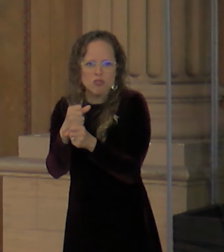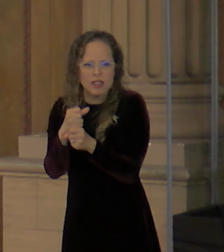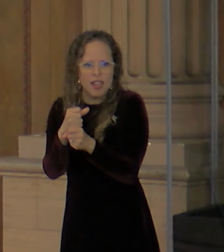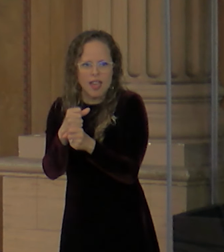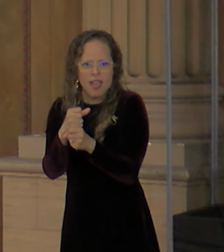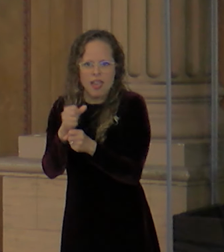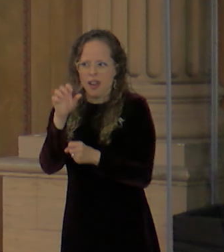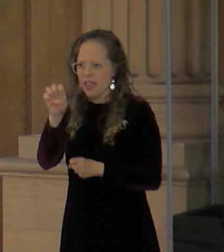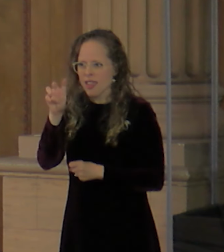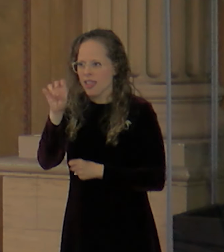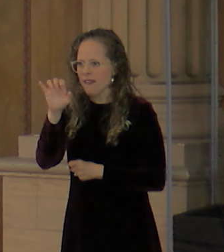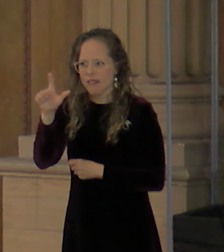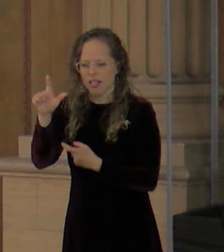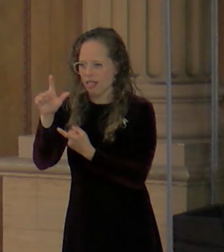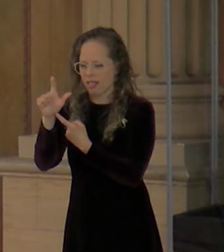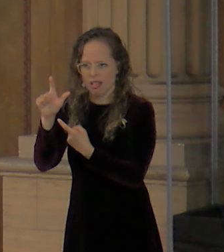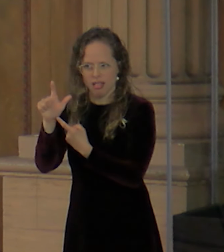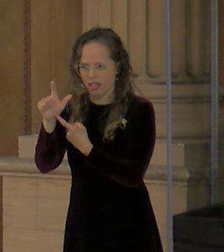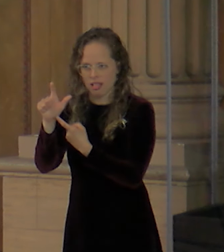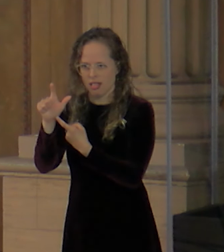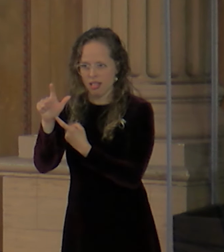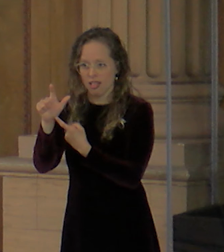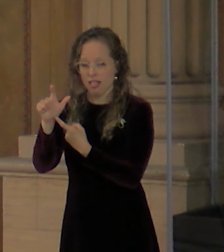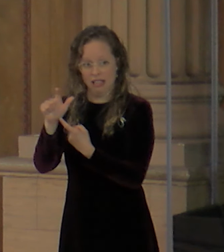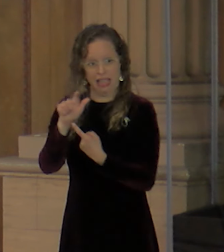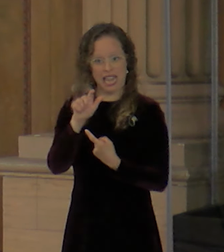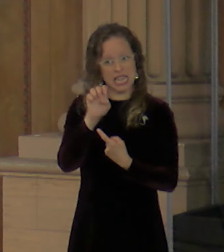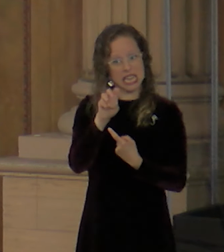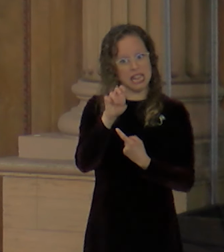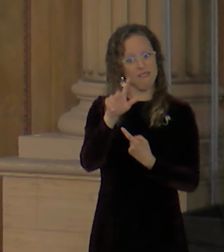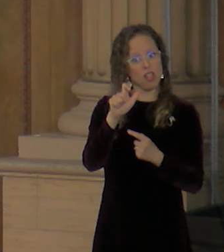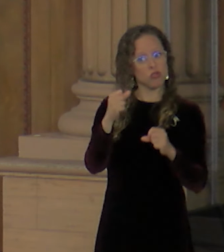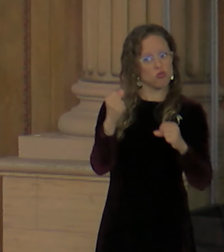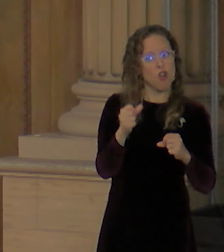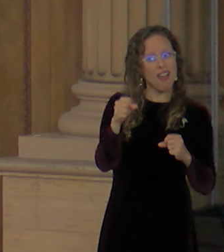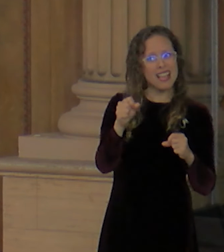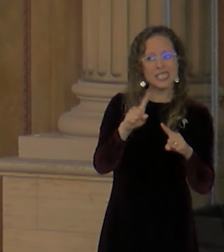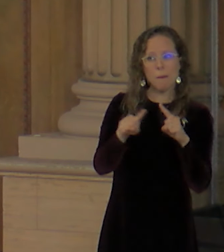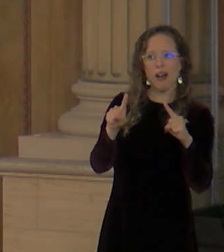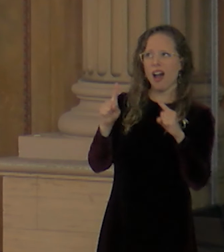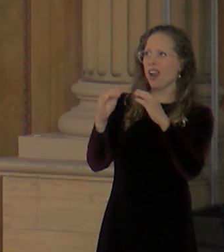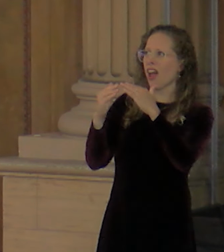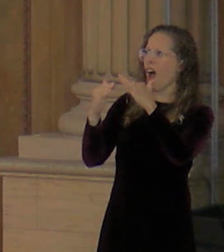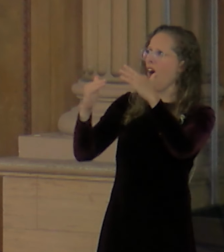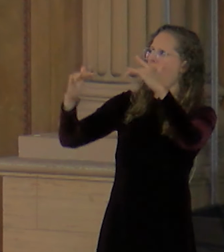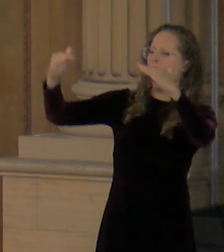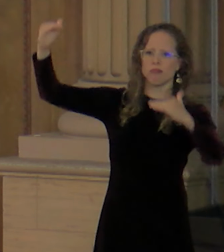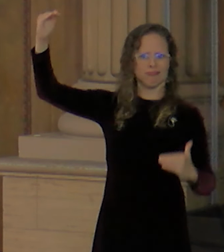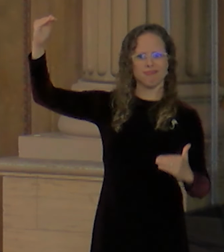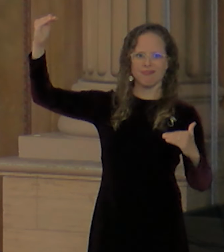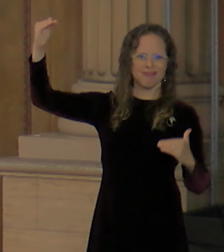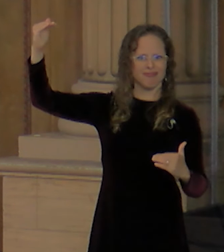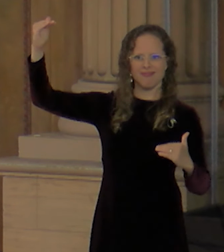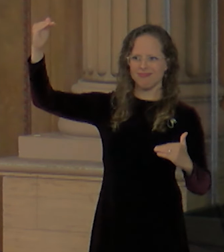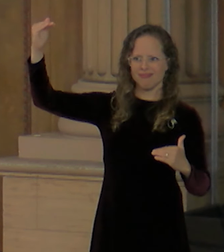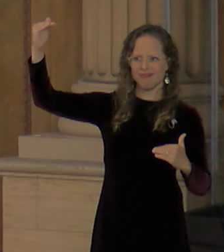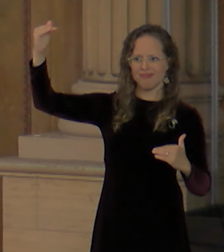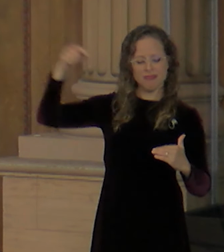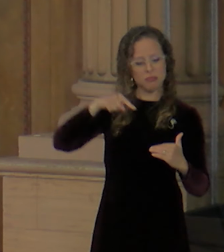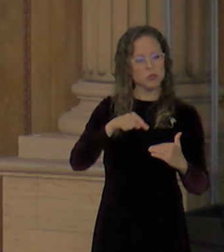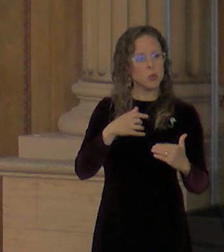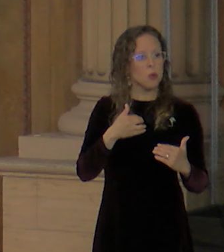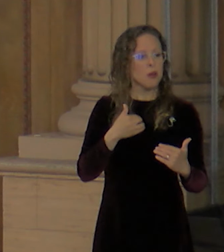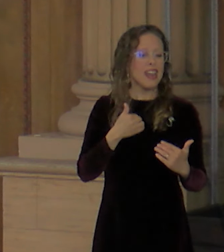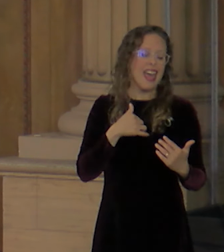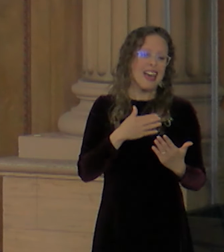as strong as it is no match for God. It's allowed to do what it does for now, for